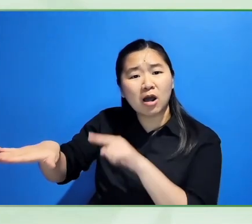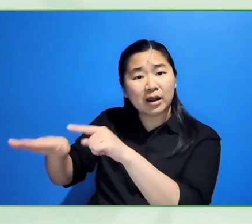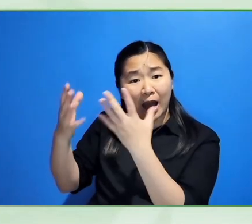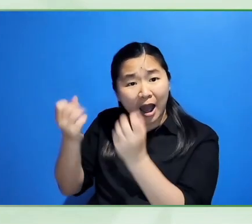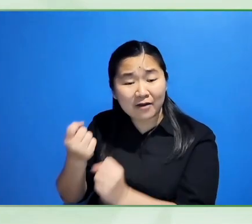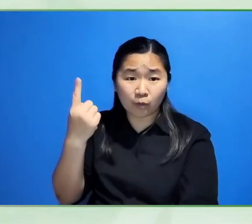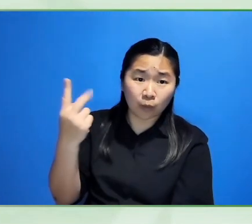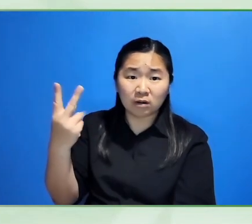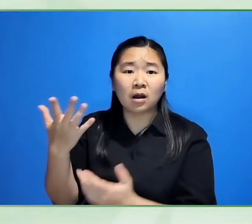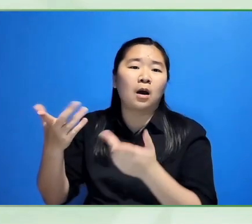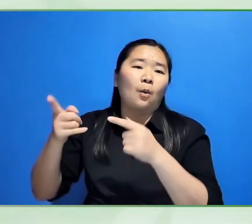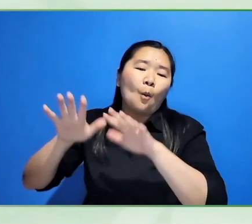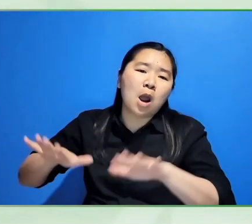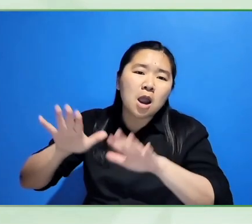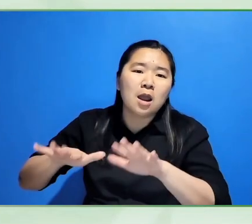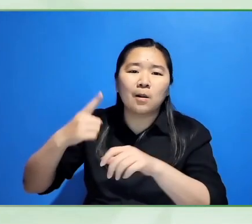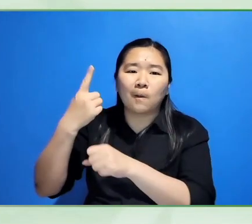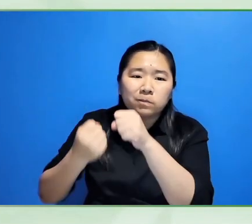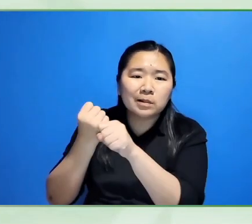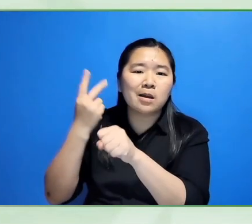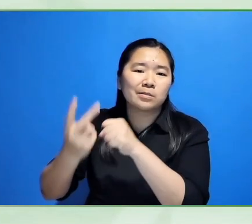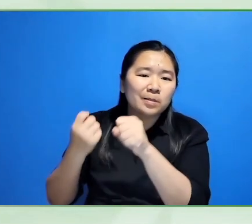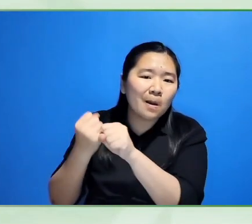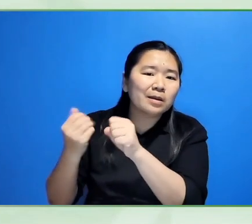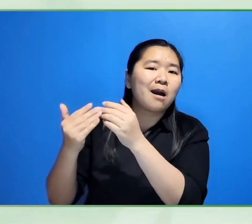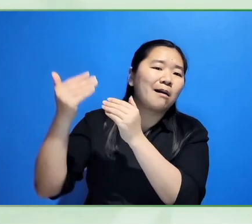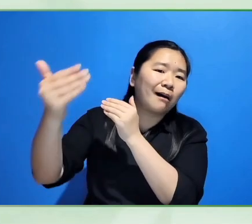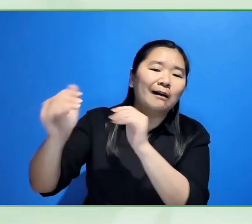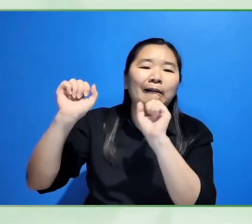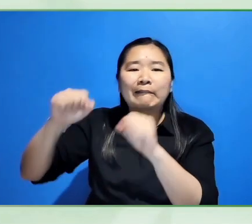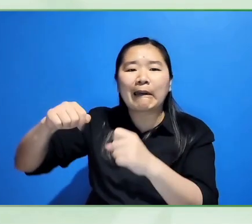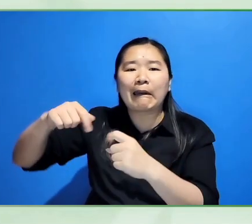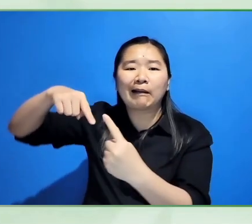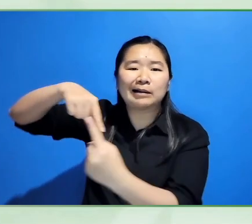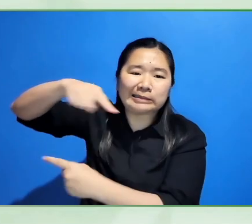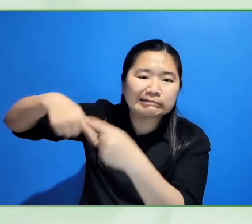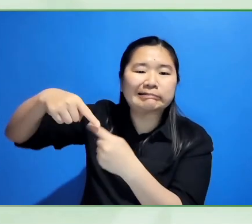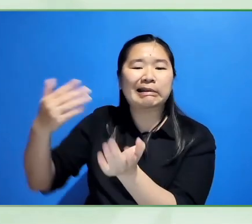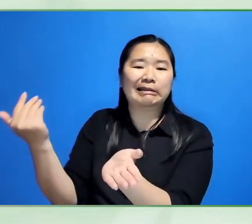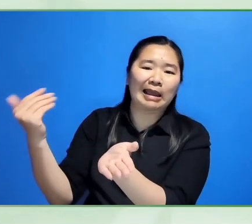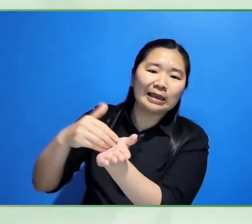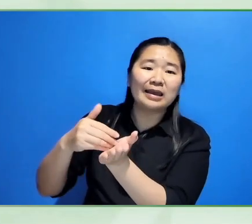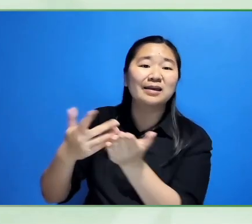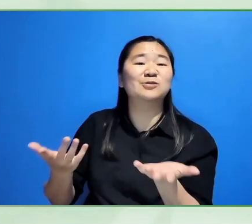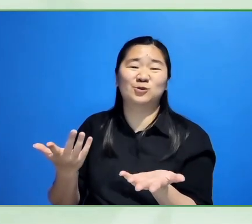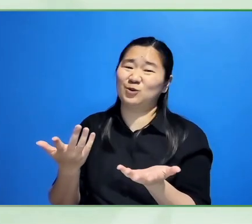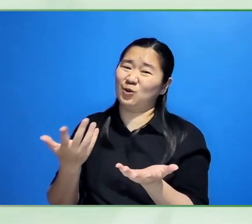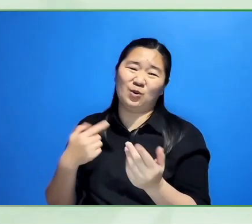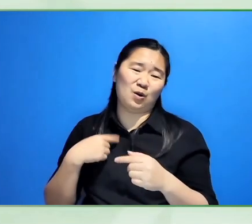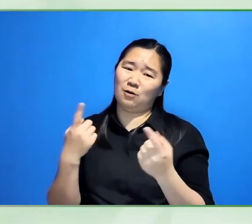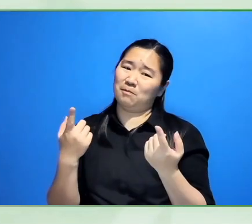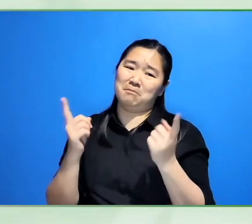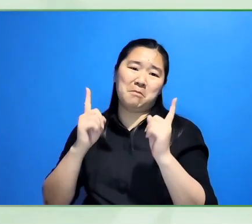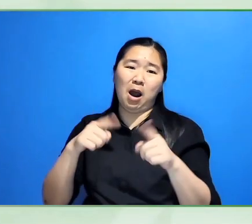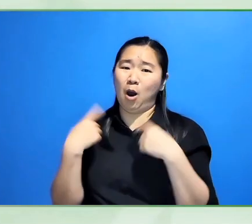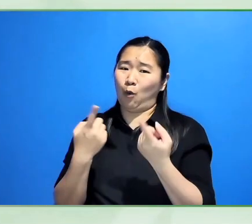Because Yes. I really like the way you described it, and also it seems very much a process